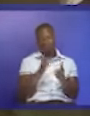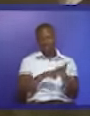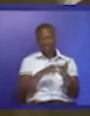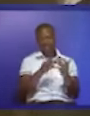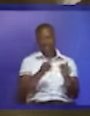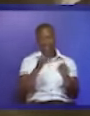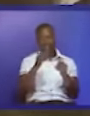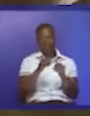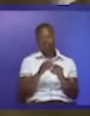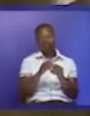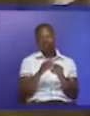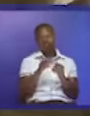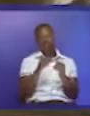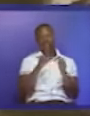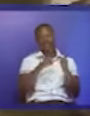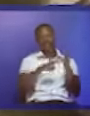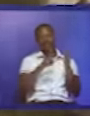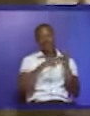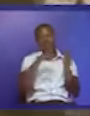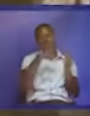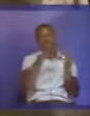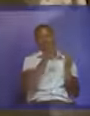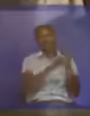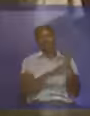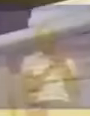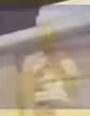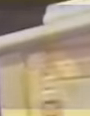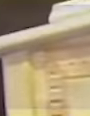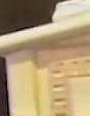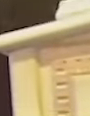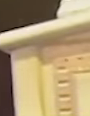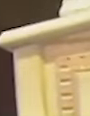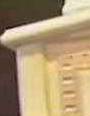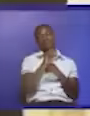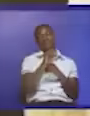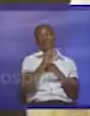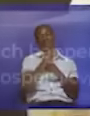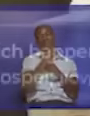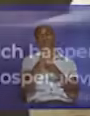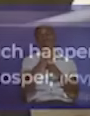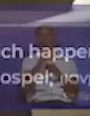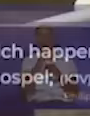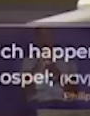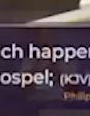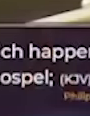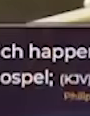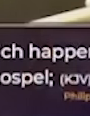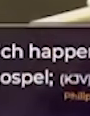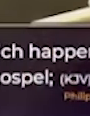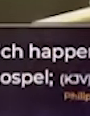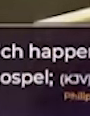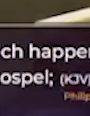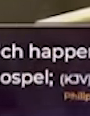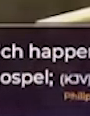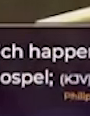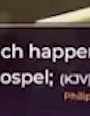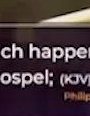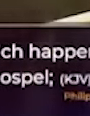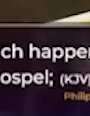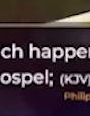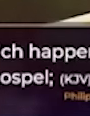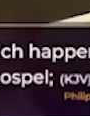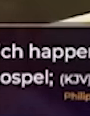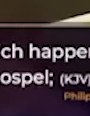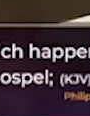Verse 12 to 19. Let me read. But I would ye should understand, brethren, that the things which